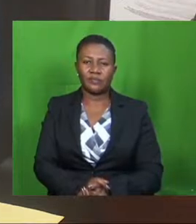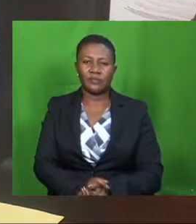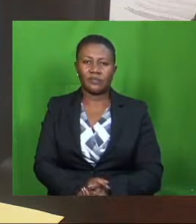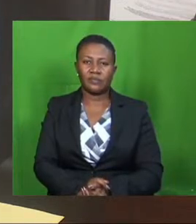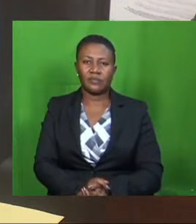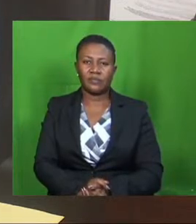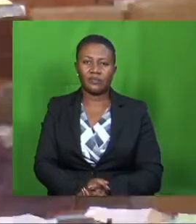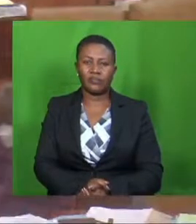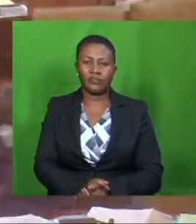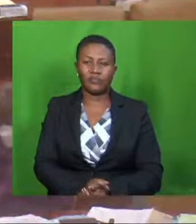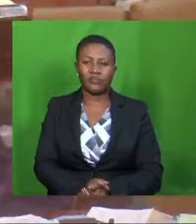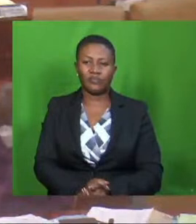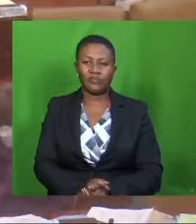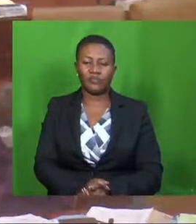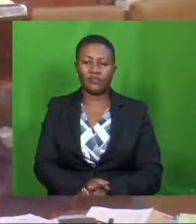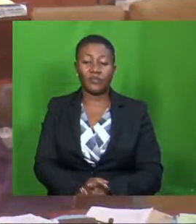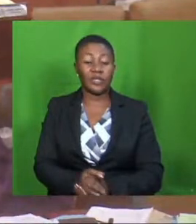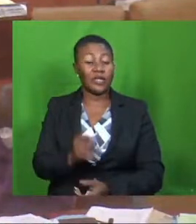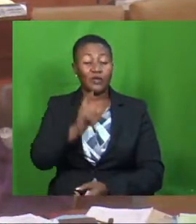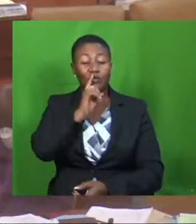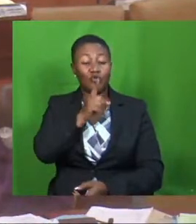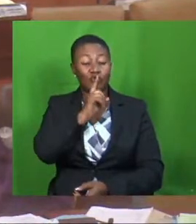Mr. Speaker, now